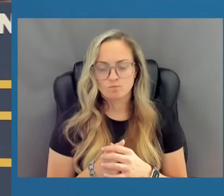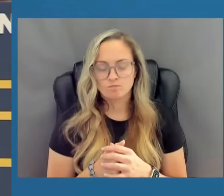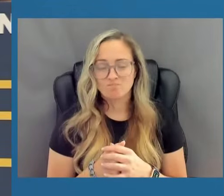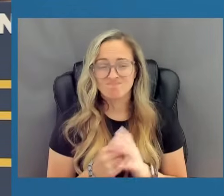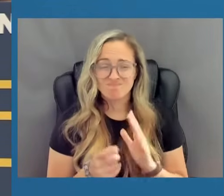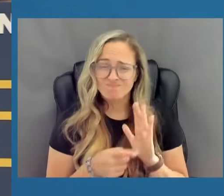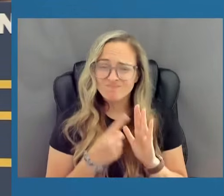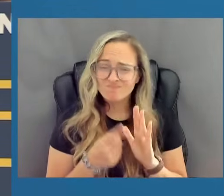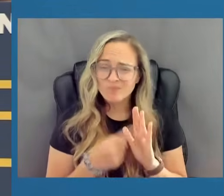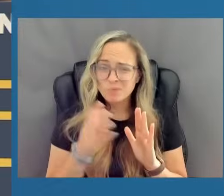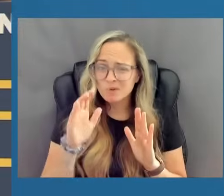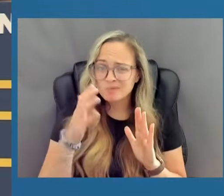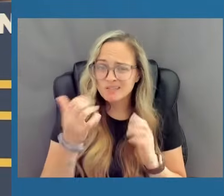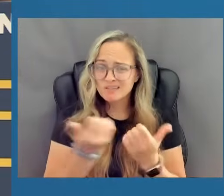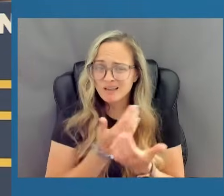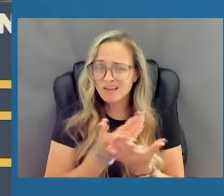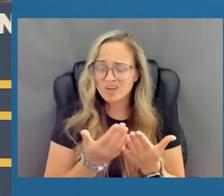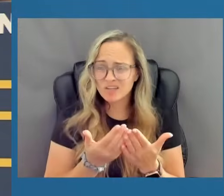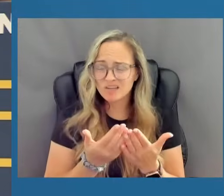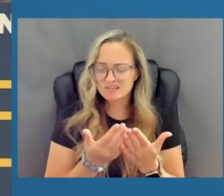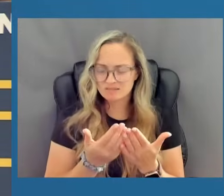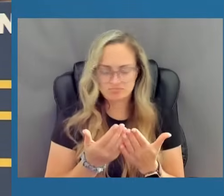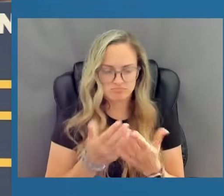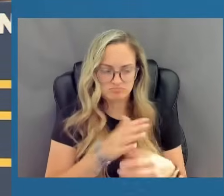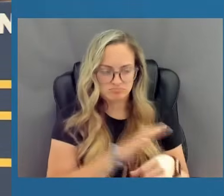it just seems like everything's stacked against you.